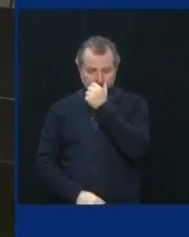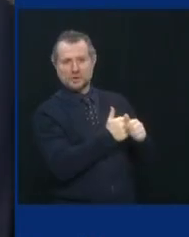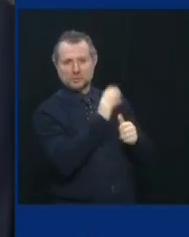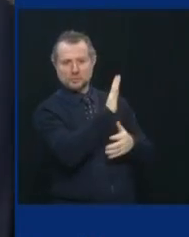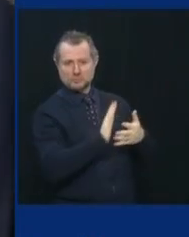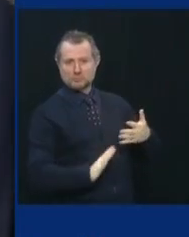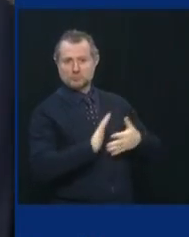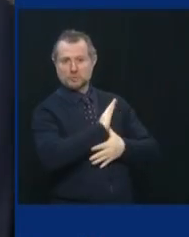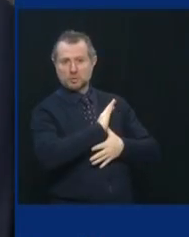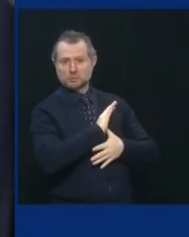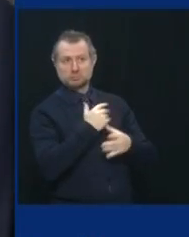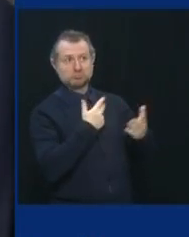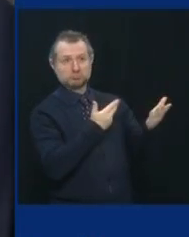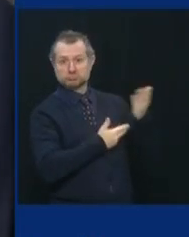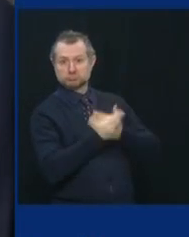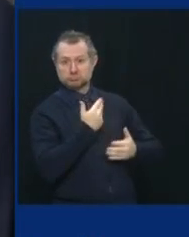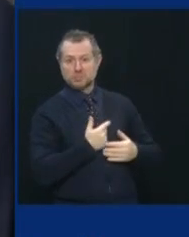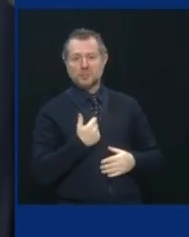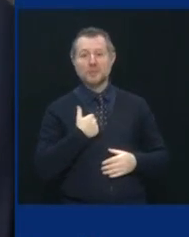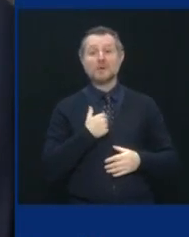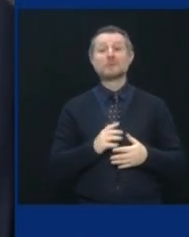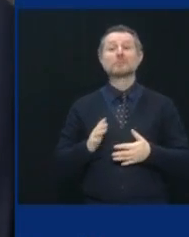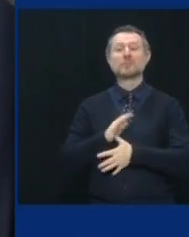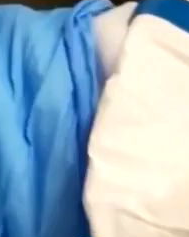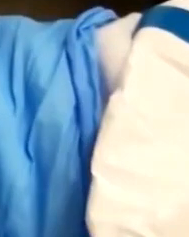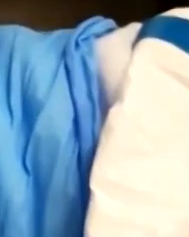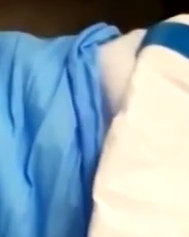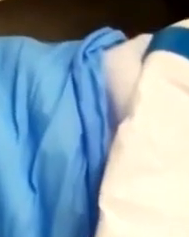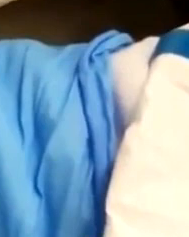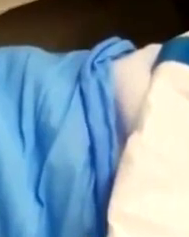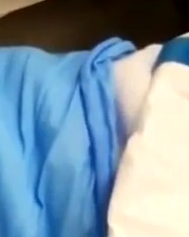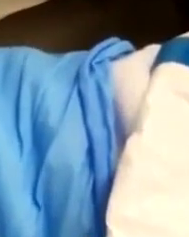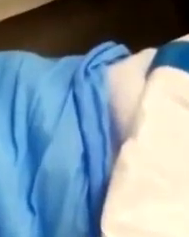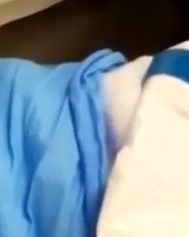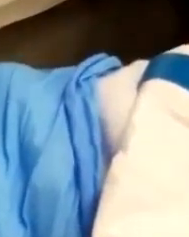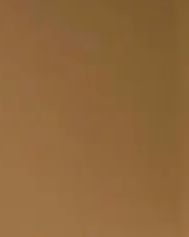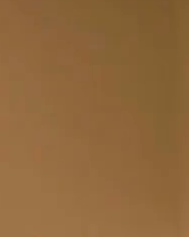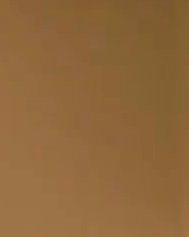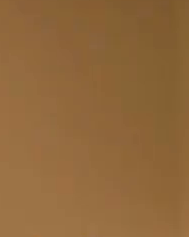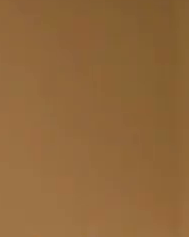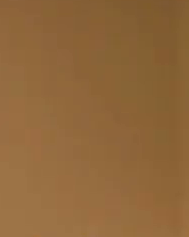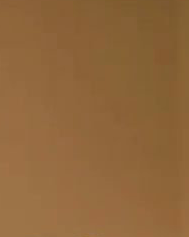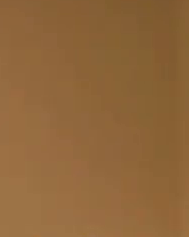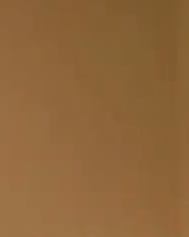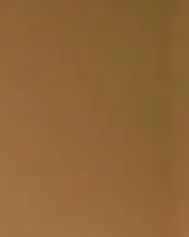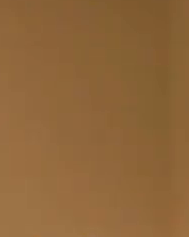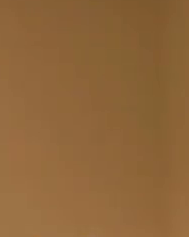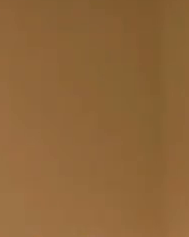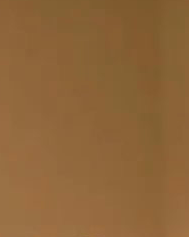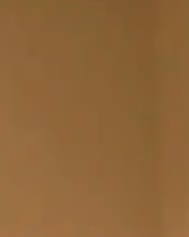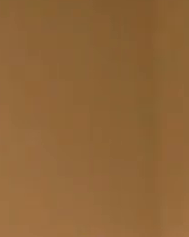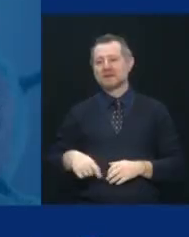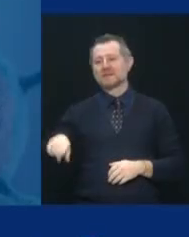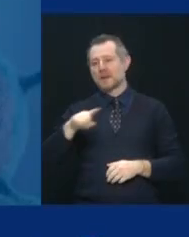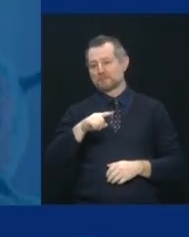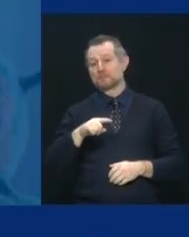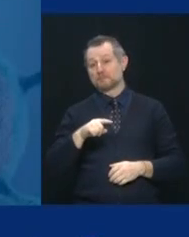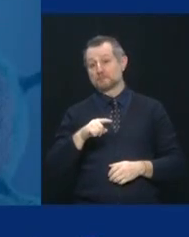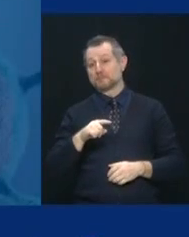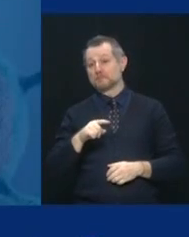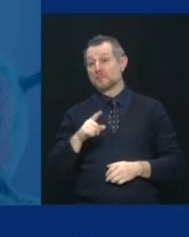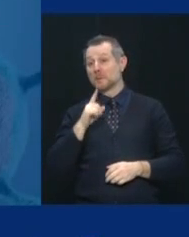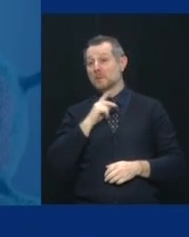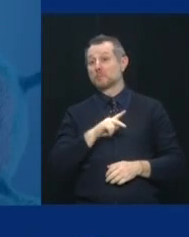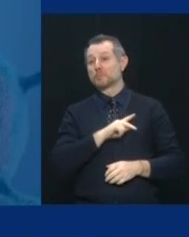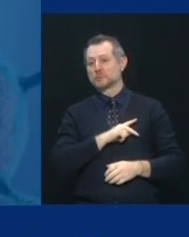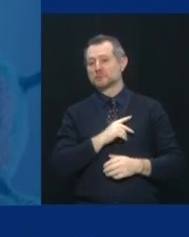his frenemy Governor Cuomo, who was highly critical of the city's slow pace in getting the vaccine program up and running. The governor put up de